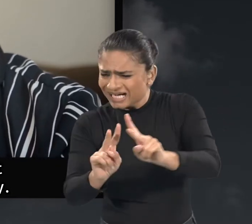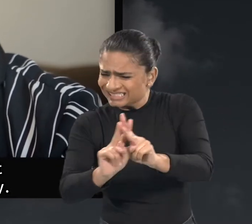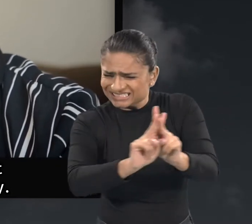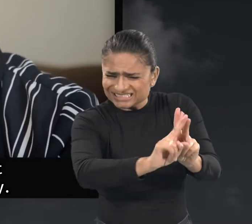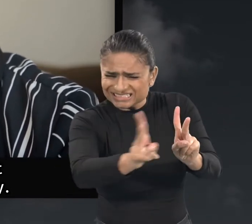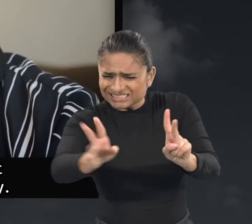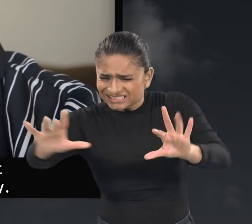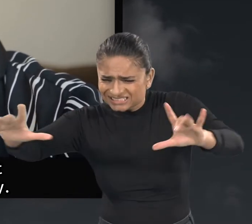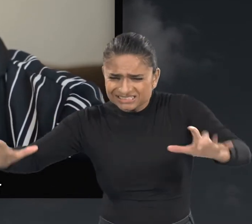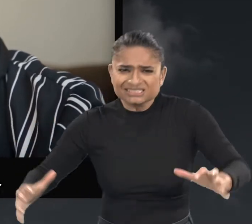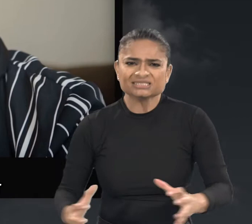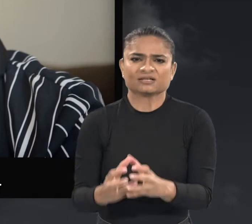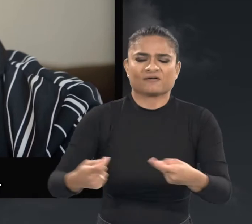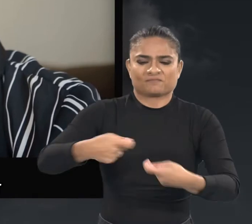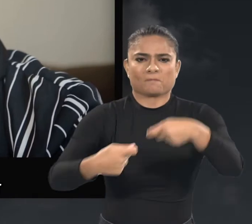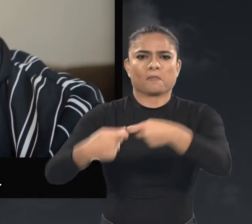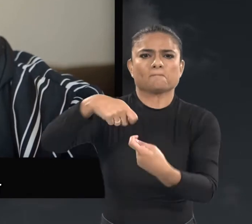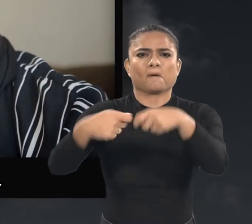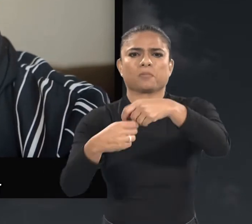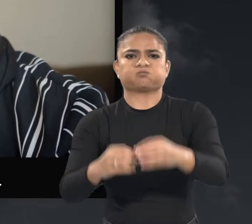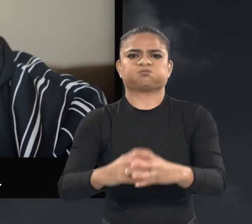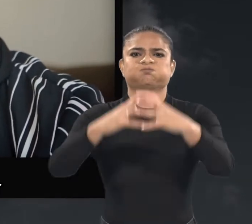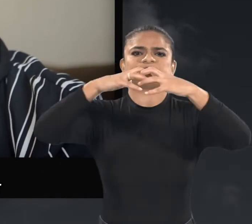to society. And I think being